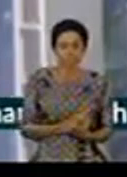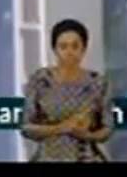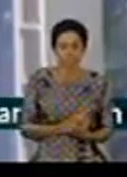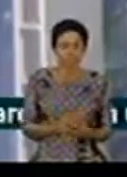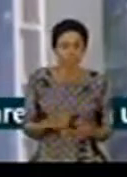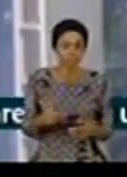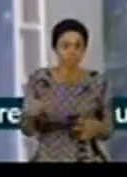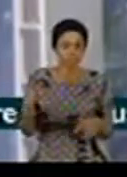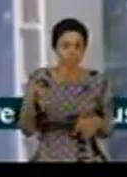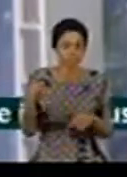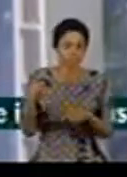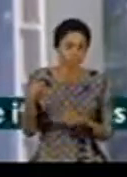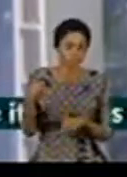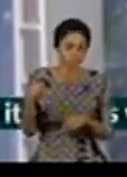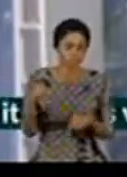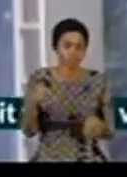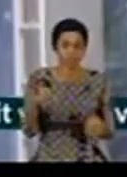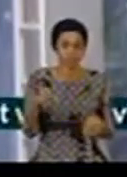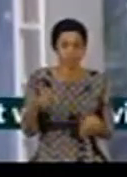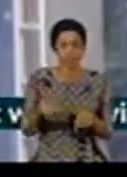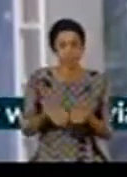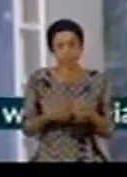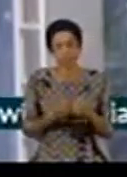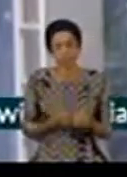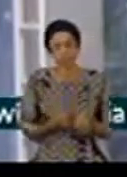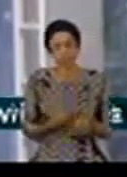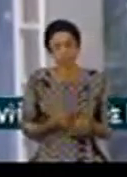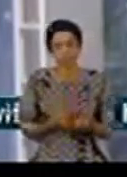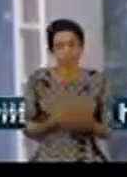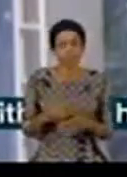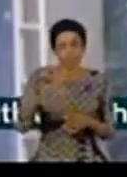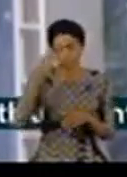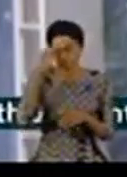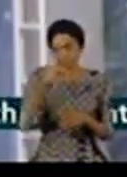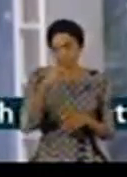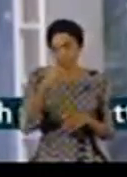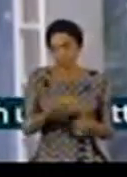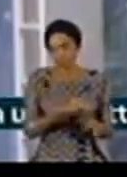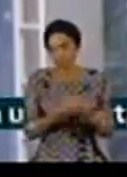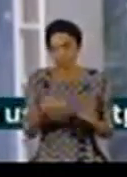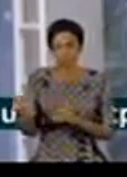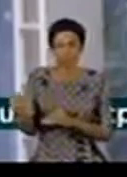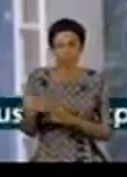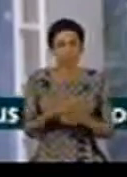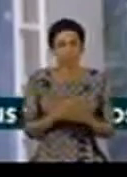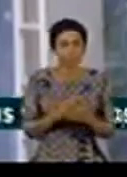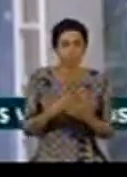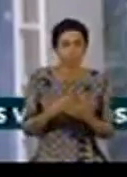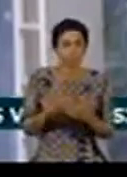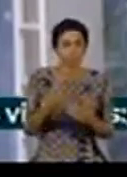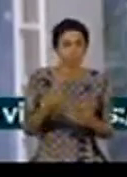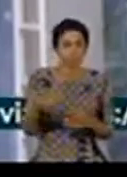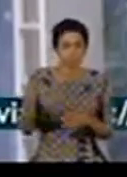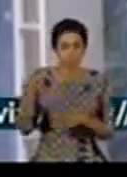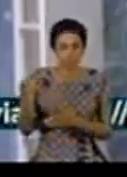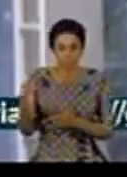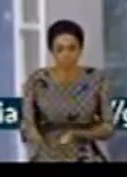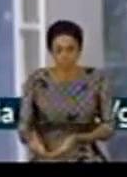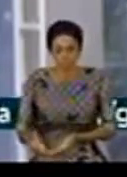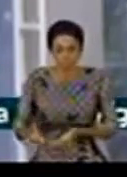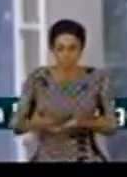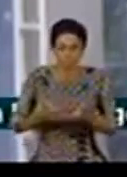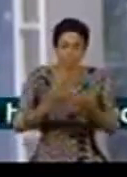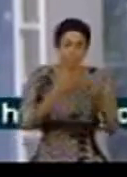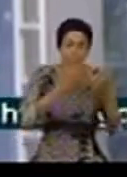not all that good again. I cannot move. They carried me from the road where I got the accident to